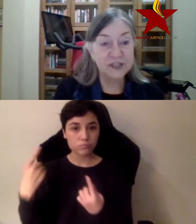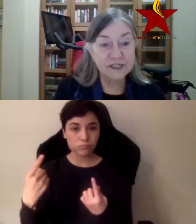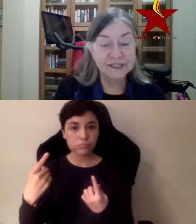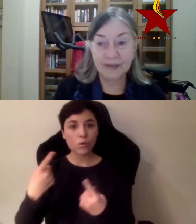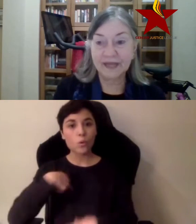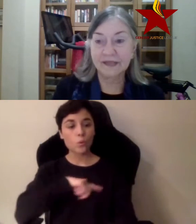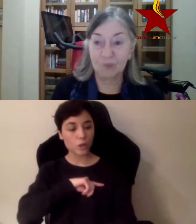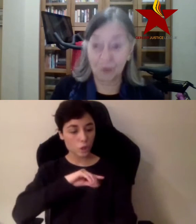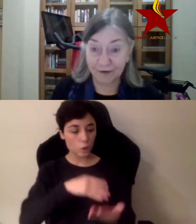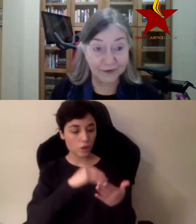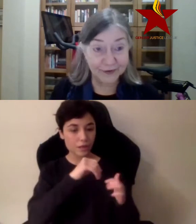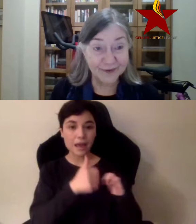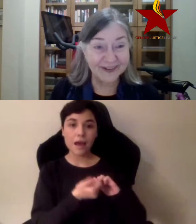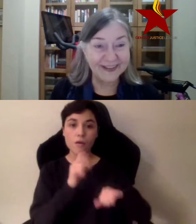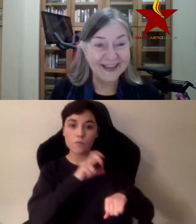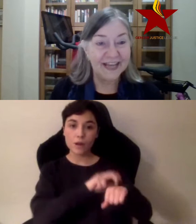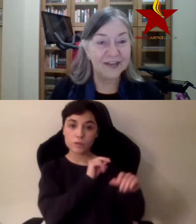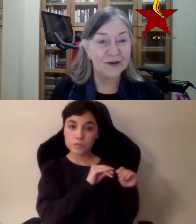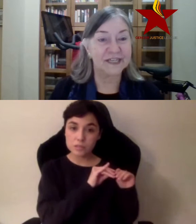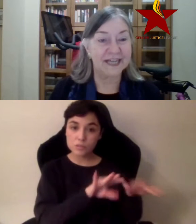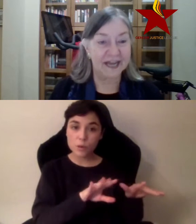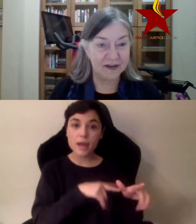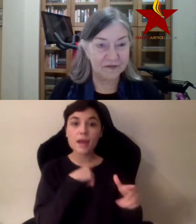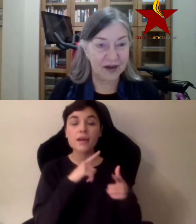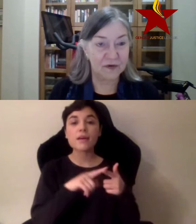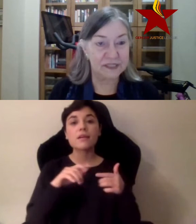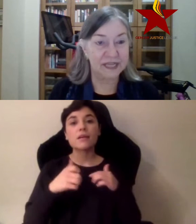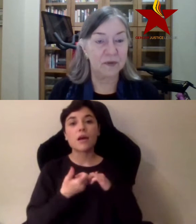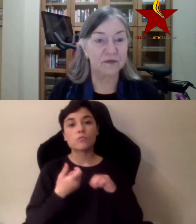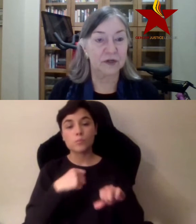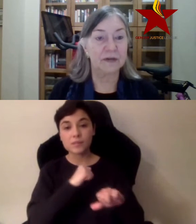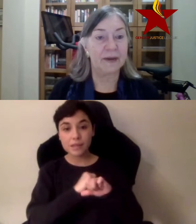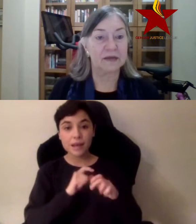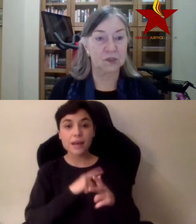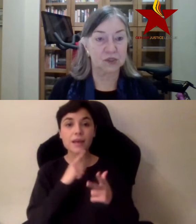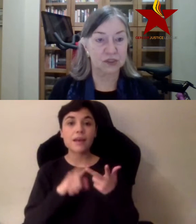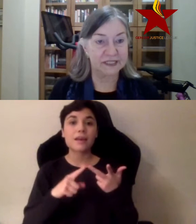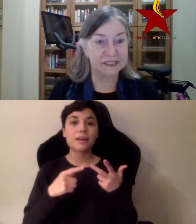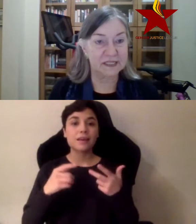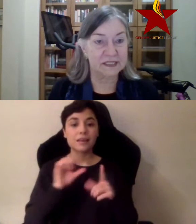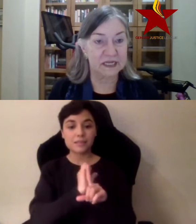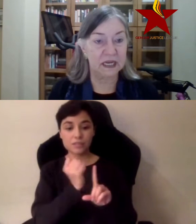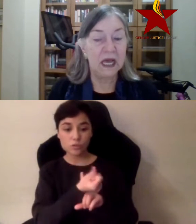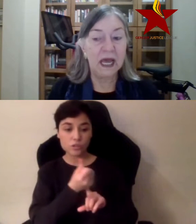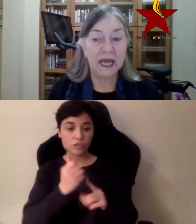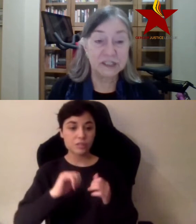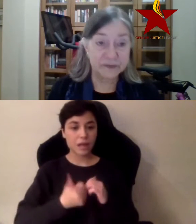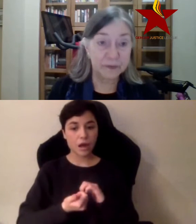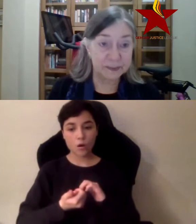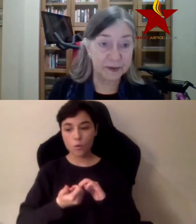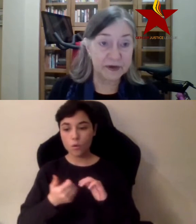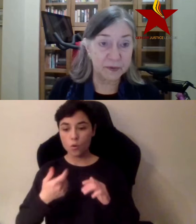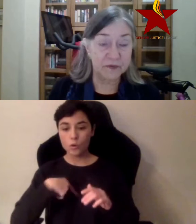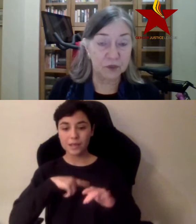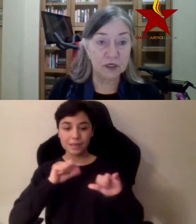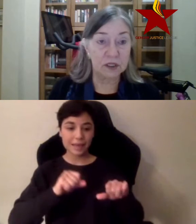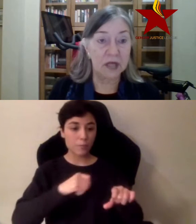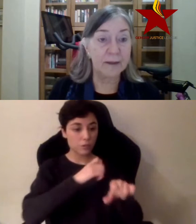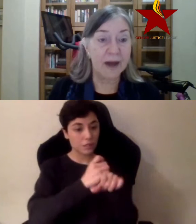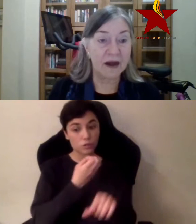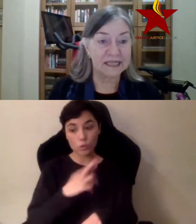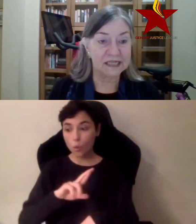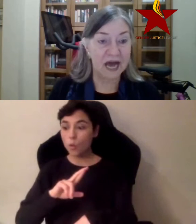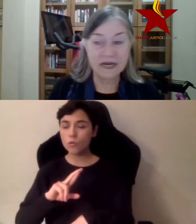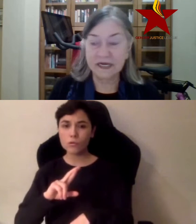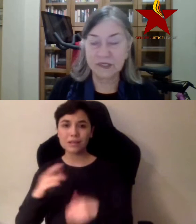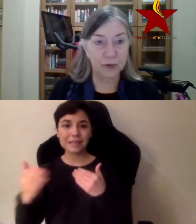the conditions that make us more vulnerable, you know, to getting a virus. And we've learned about social distancing. And just from experience, we've learned a